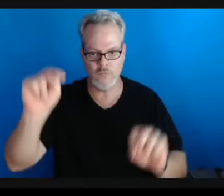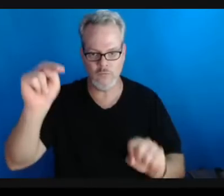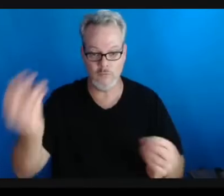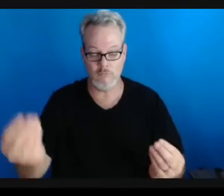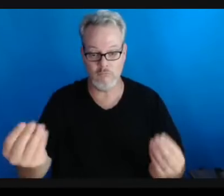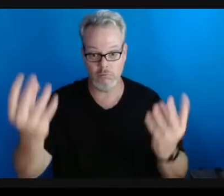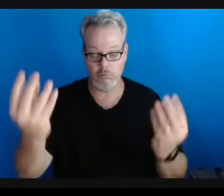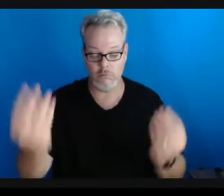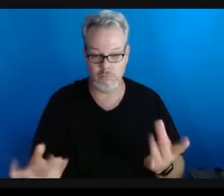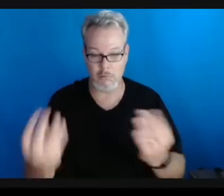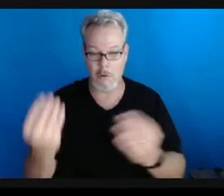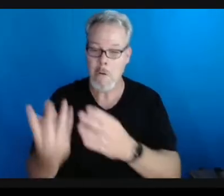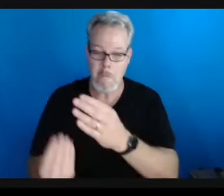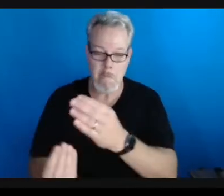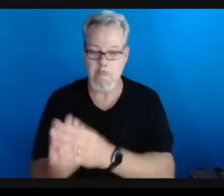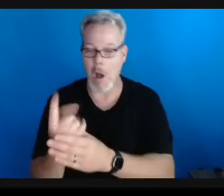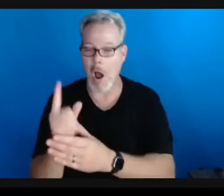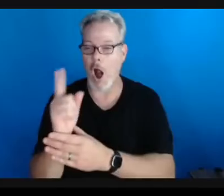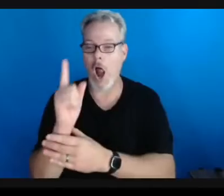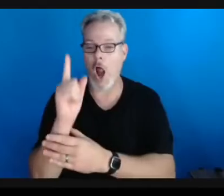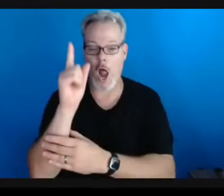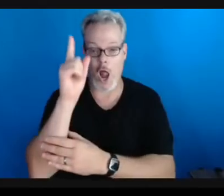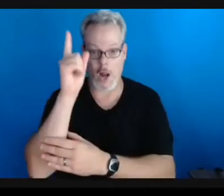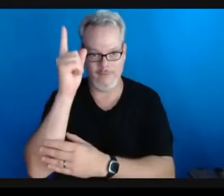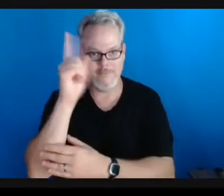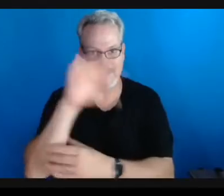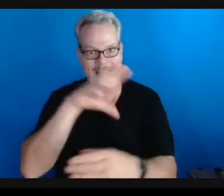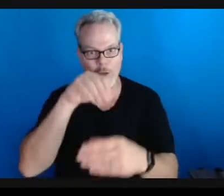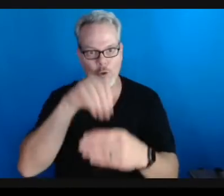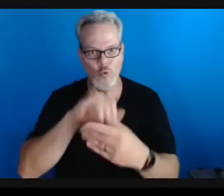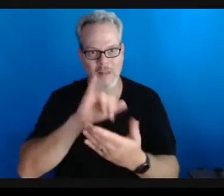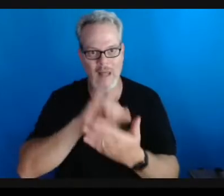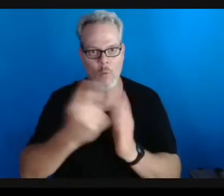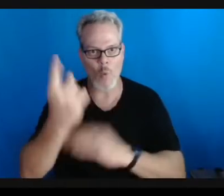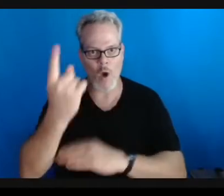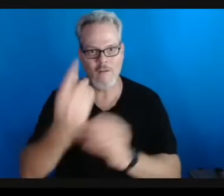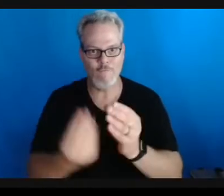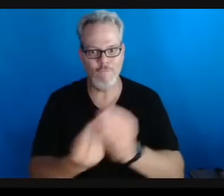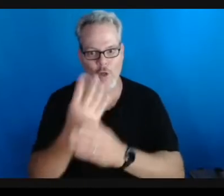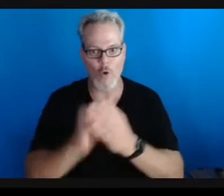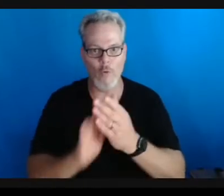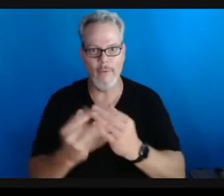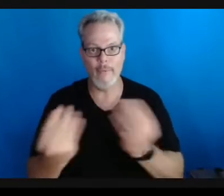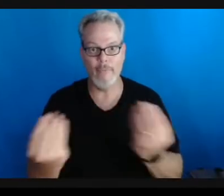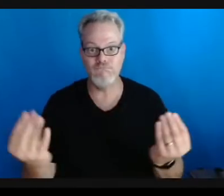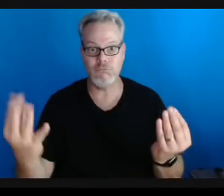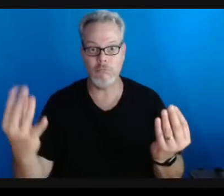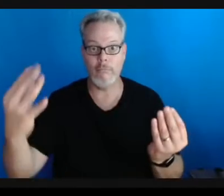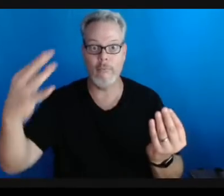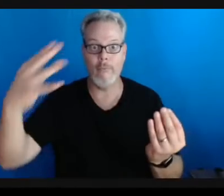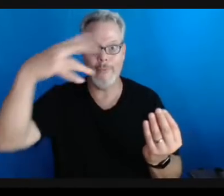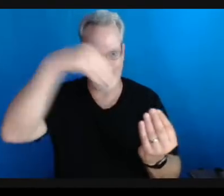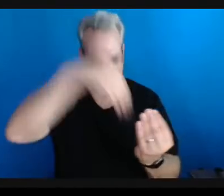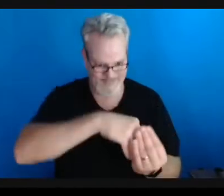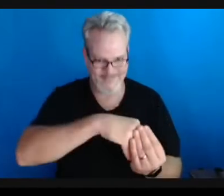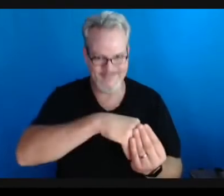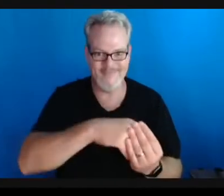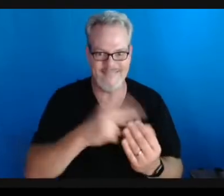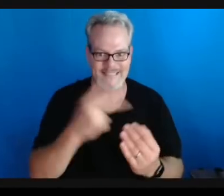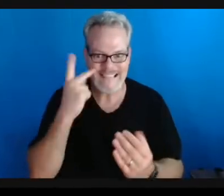right here, including that one flow that poured into the south vent. Maybe you caught it there. Pull it back if you